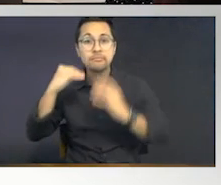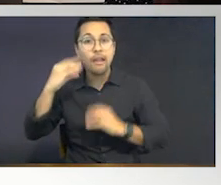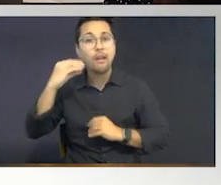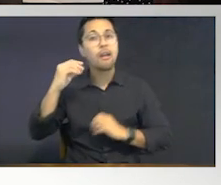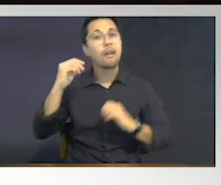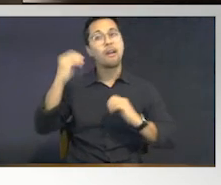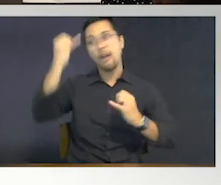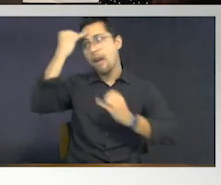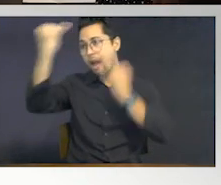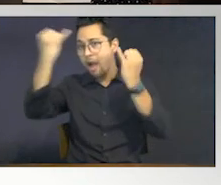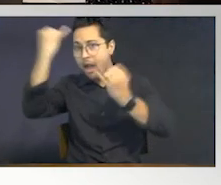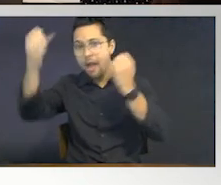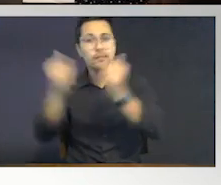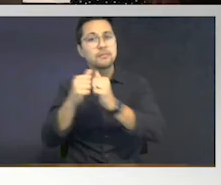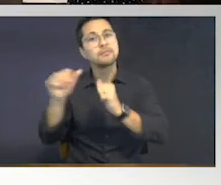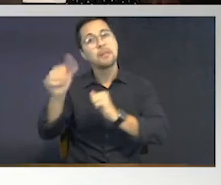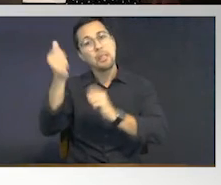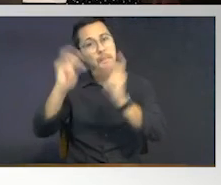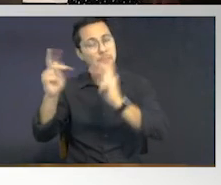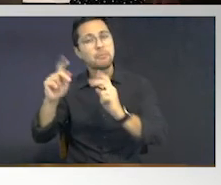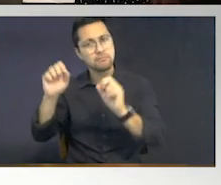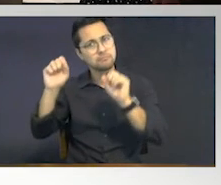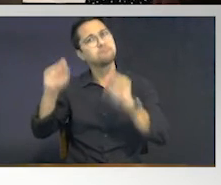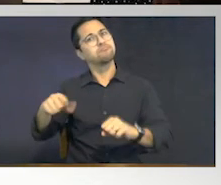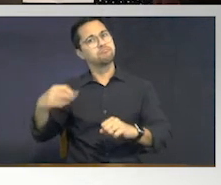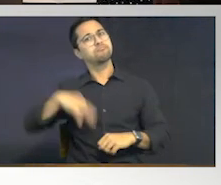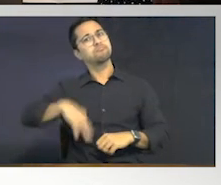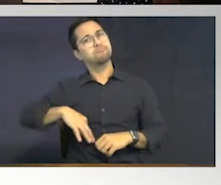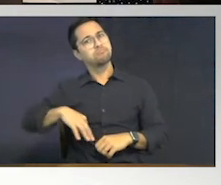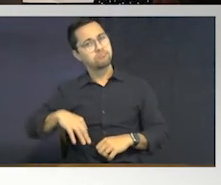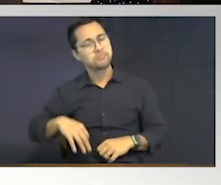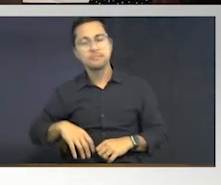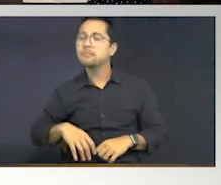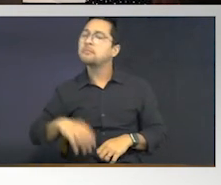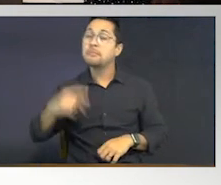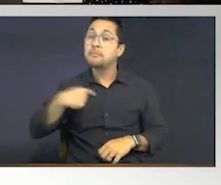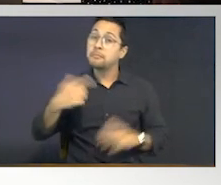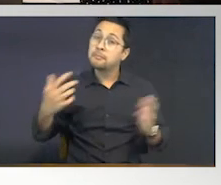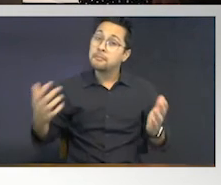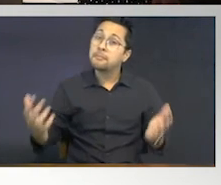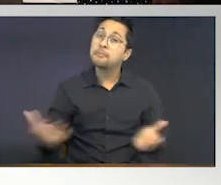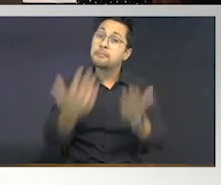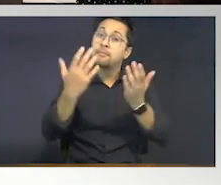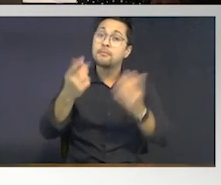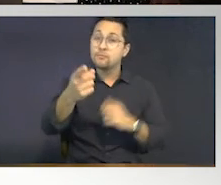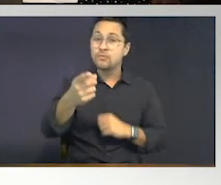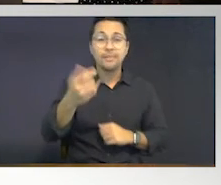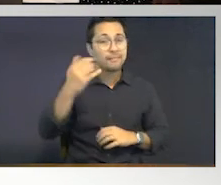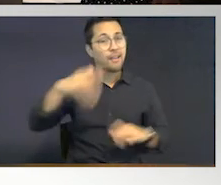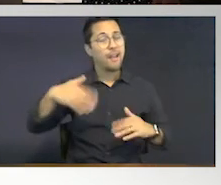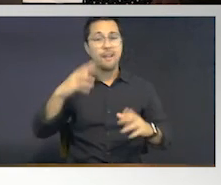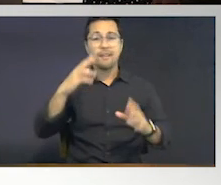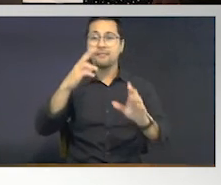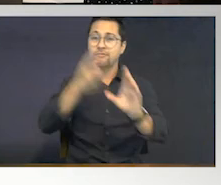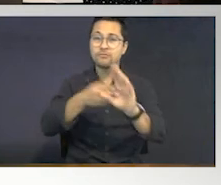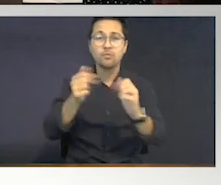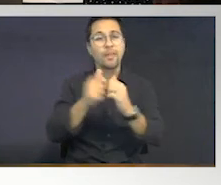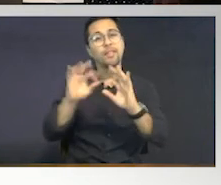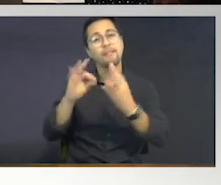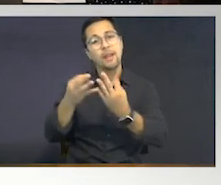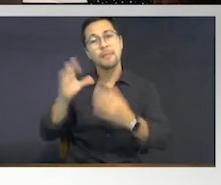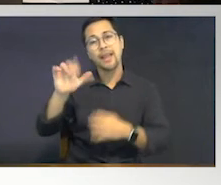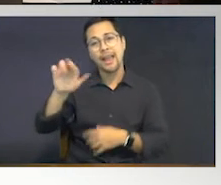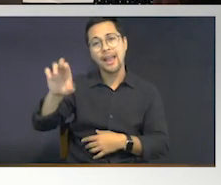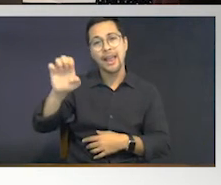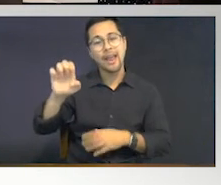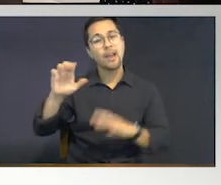people can definitely help. I encourage you, if you're not already involved with the family care councils,